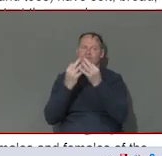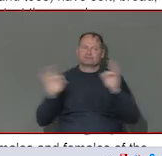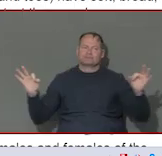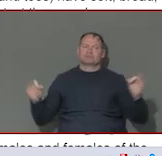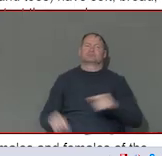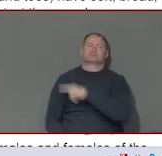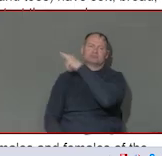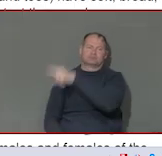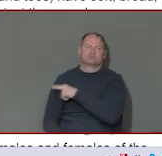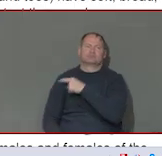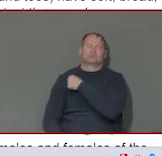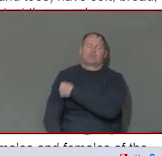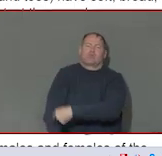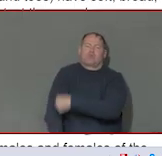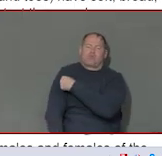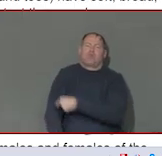rotating arms.